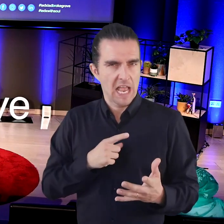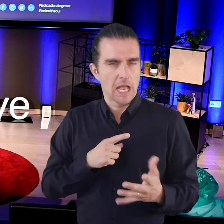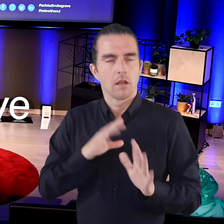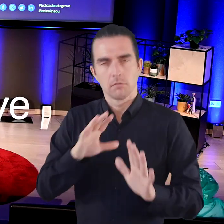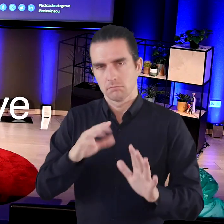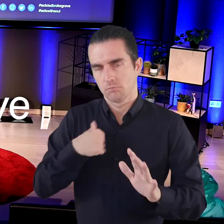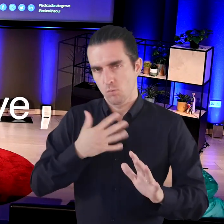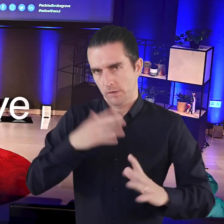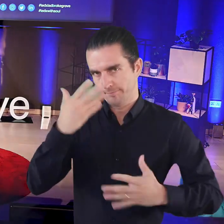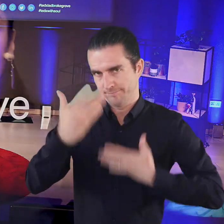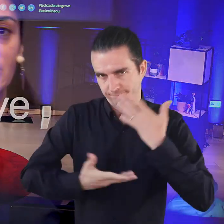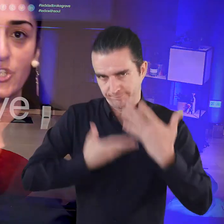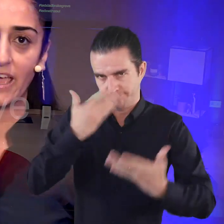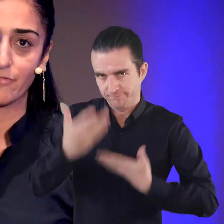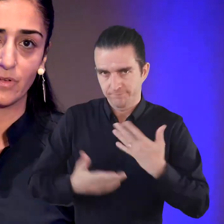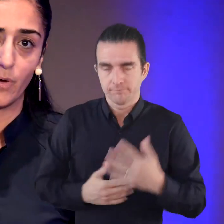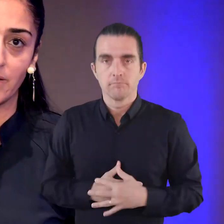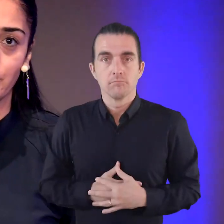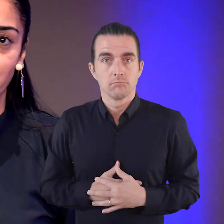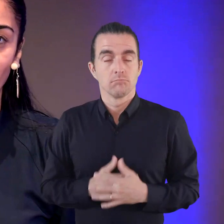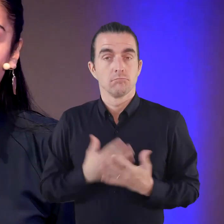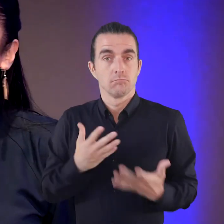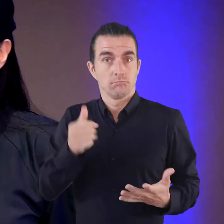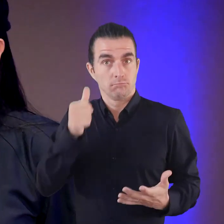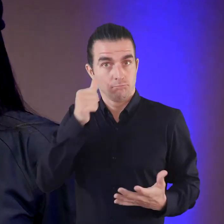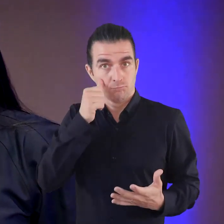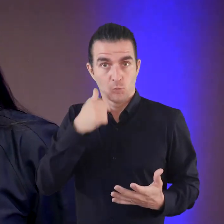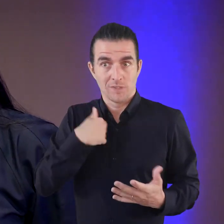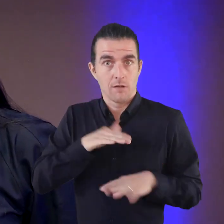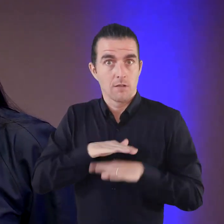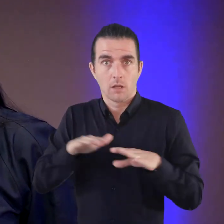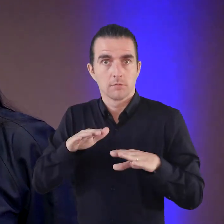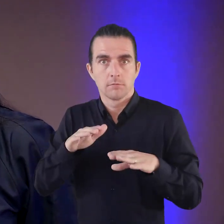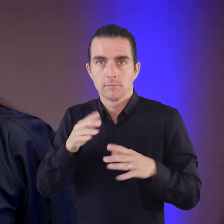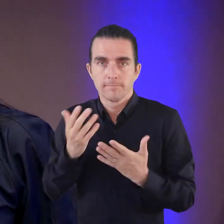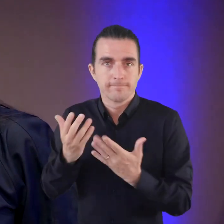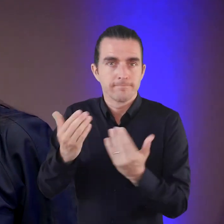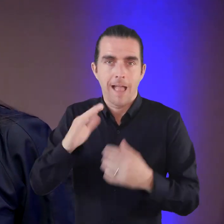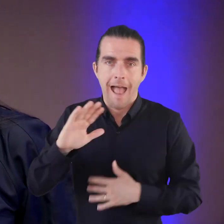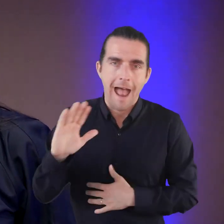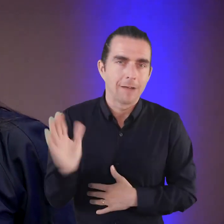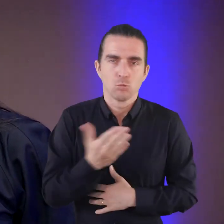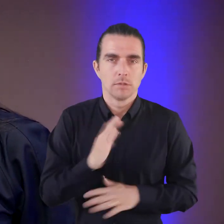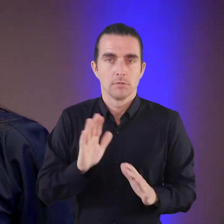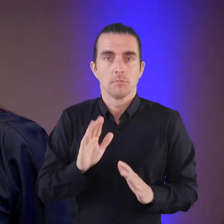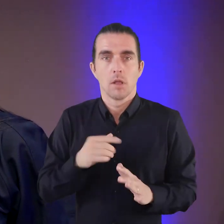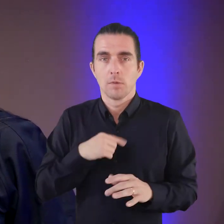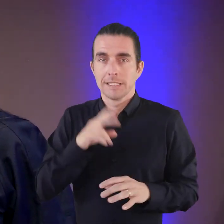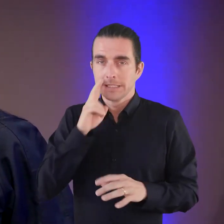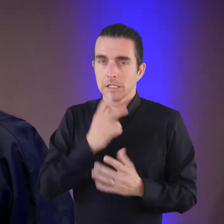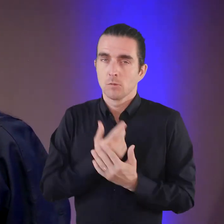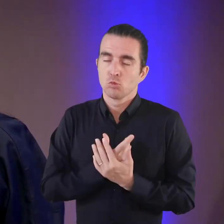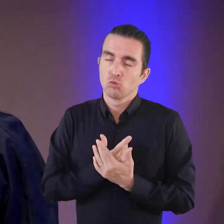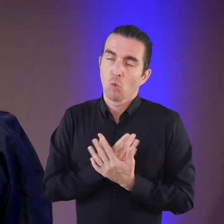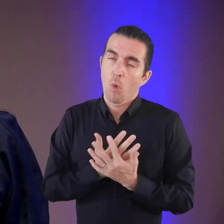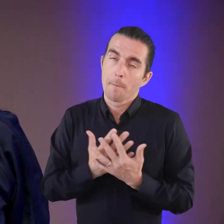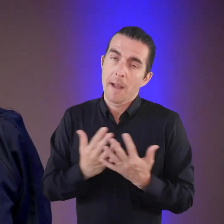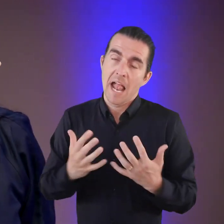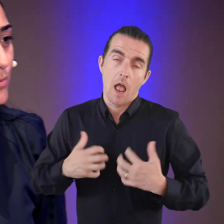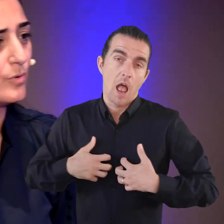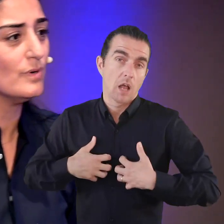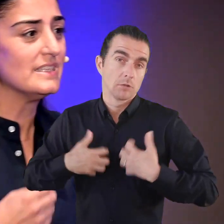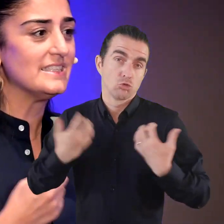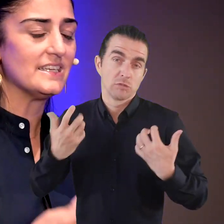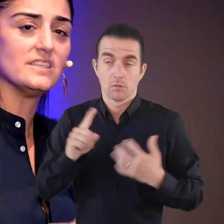I acknowledge we didn't reach everyone. And although we saw so many angered by what happened,